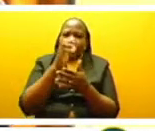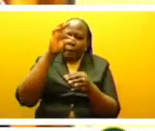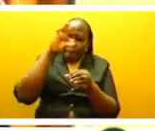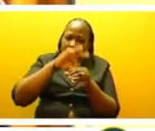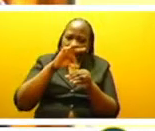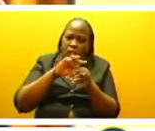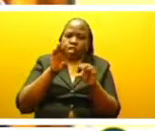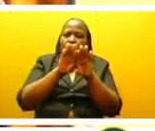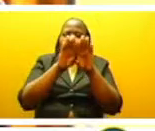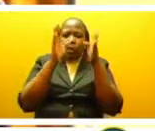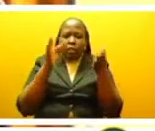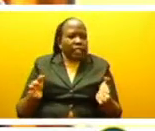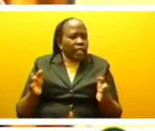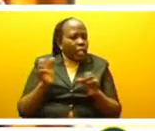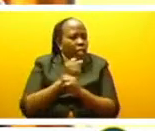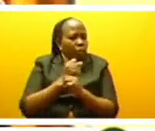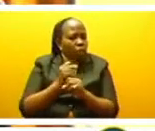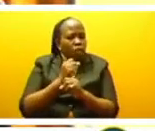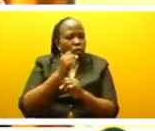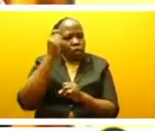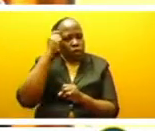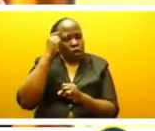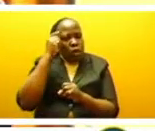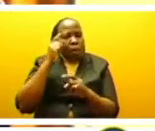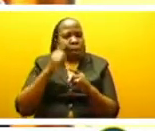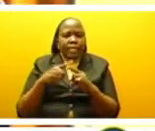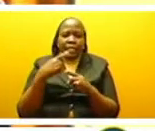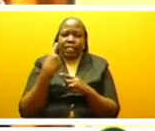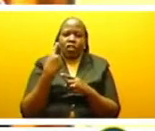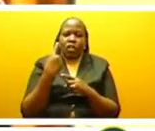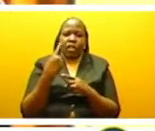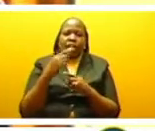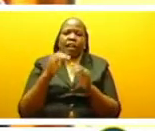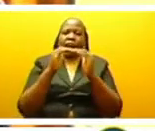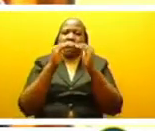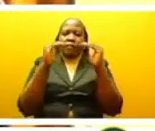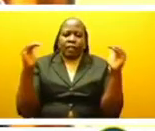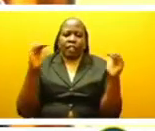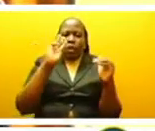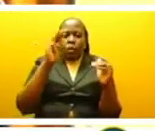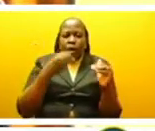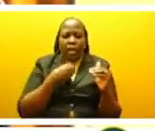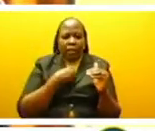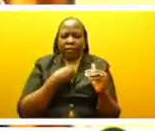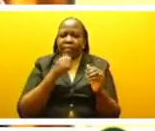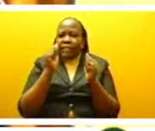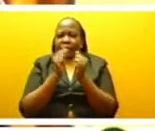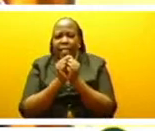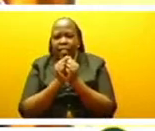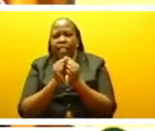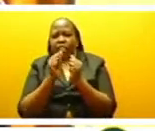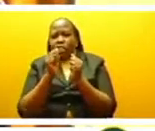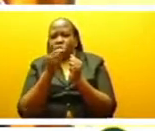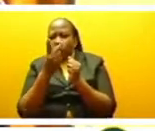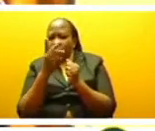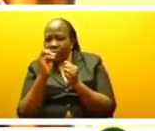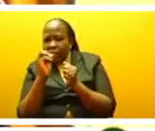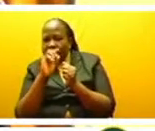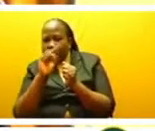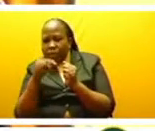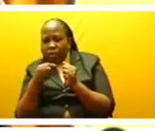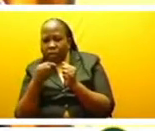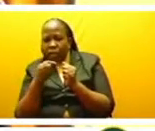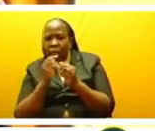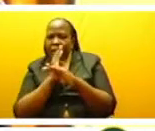the exact number of them, but that is the average. So if there's a variance of 10, 20,000, that's within, but anything way above